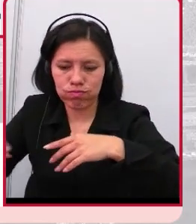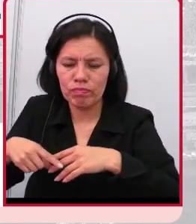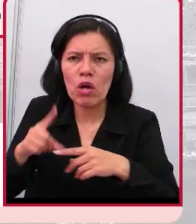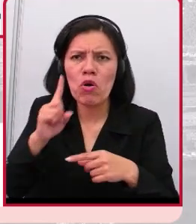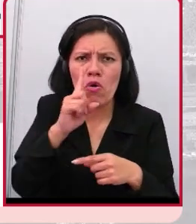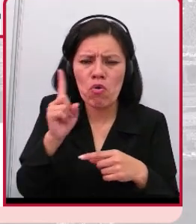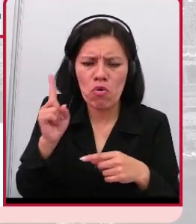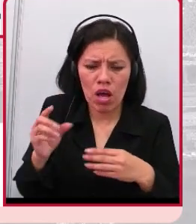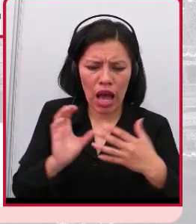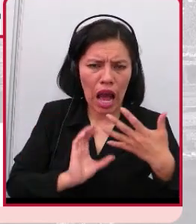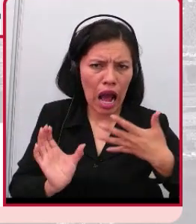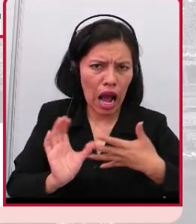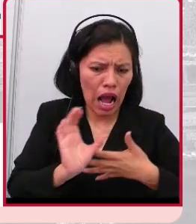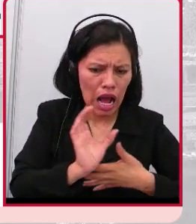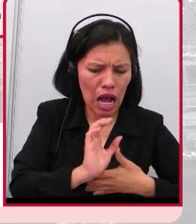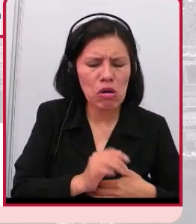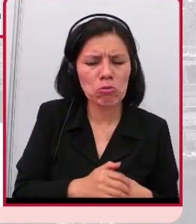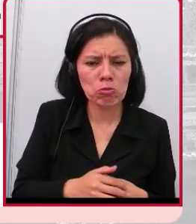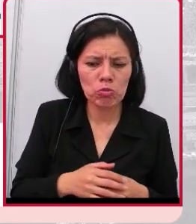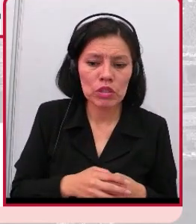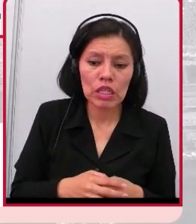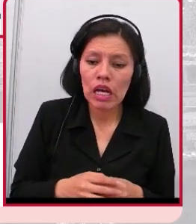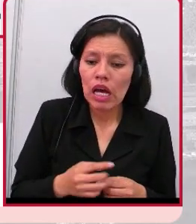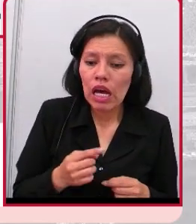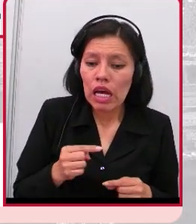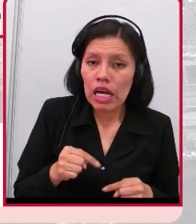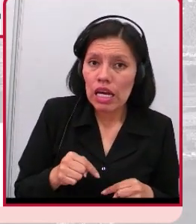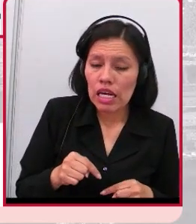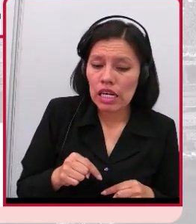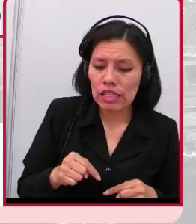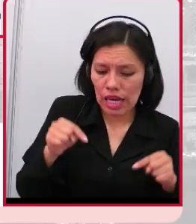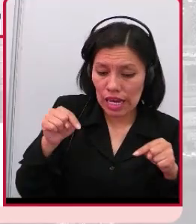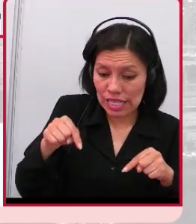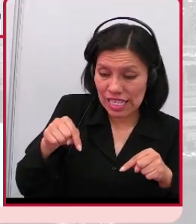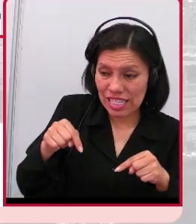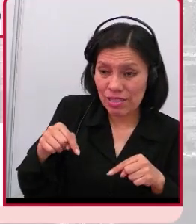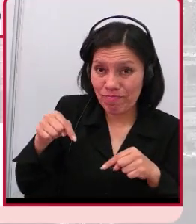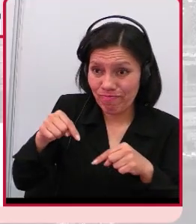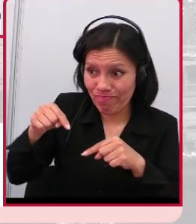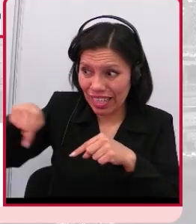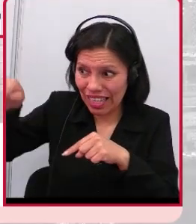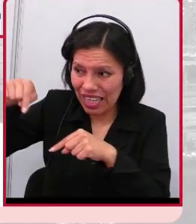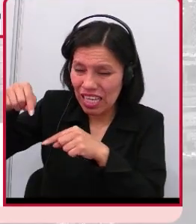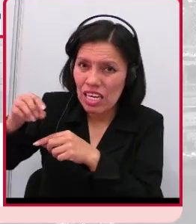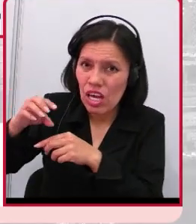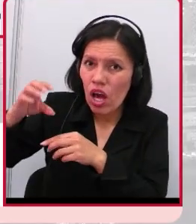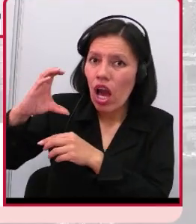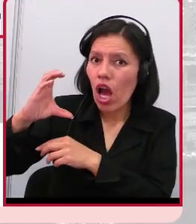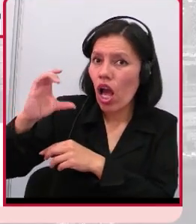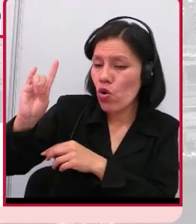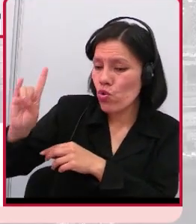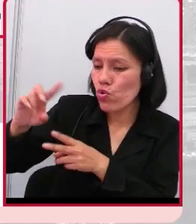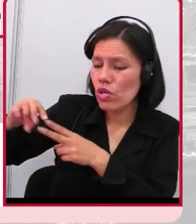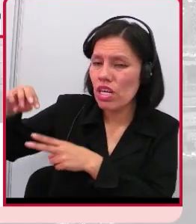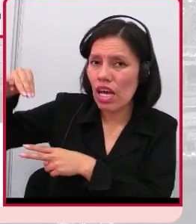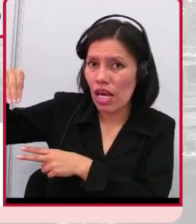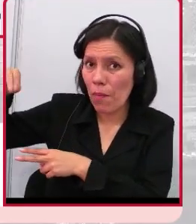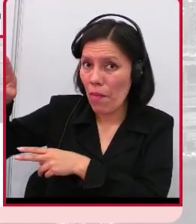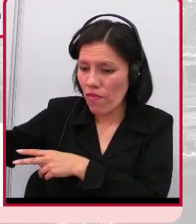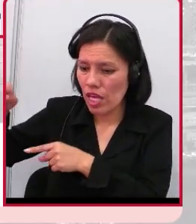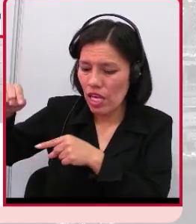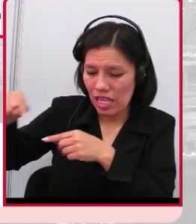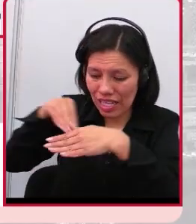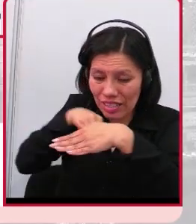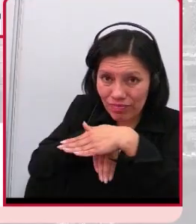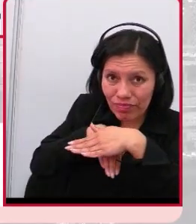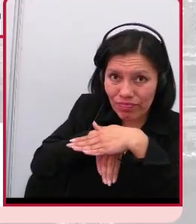and exoskarn. The endoskarn and intrusive, we have copper and molybdenum mineralization, and the exoskarn has the content